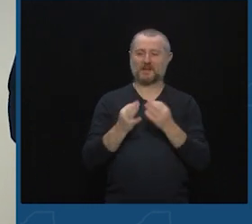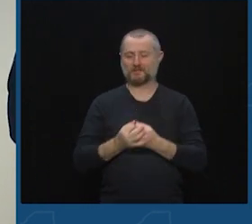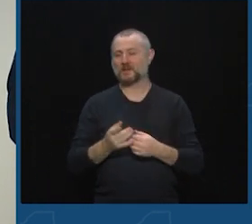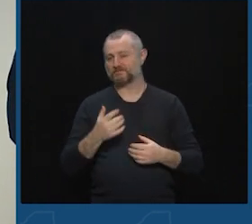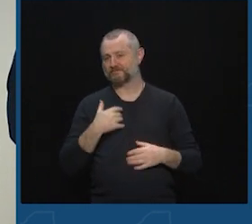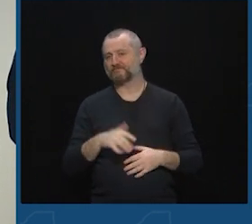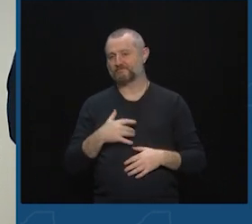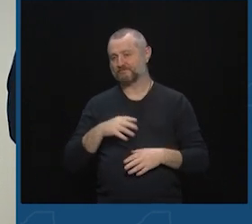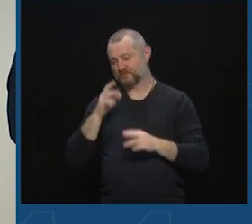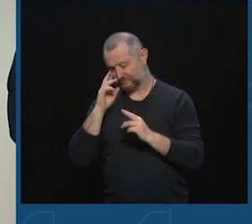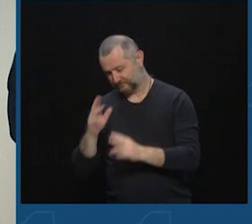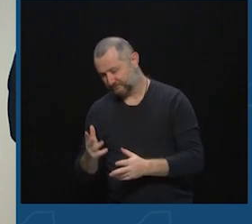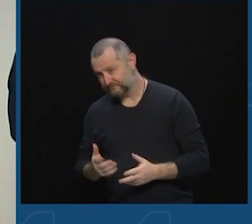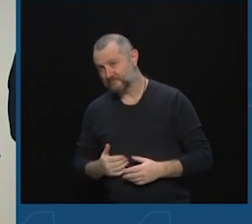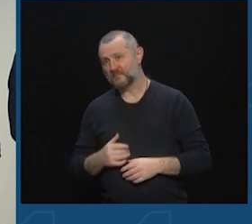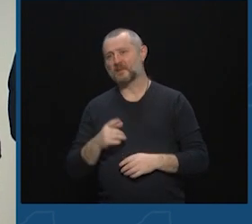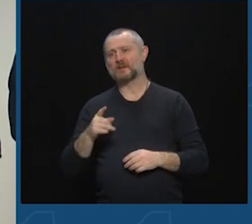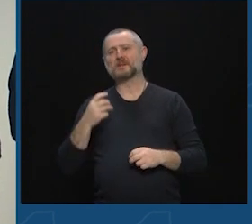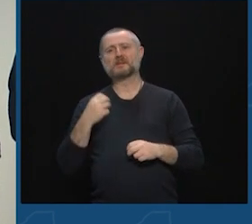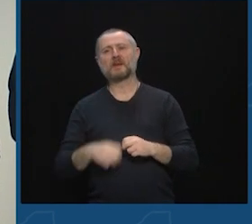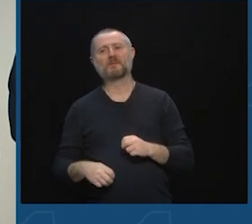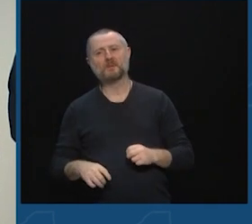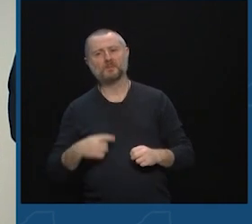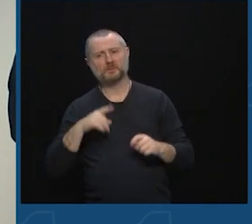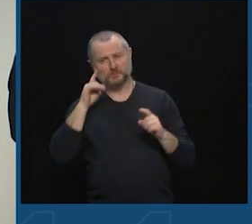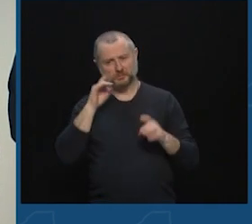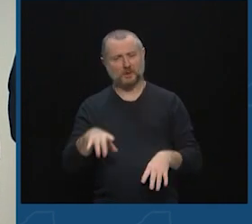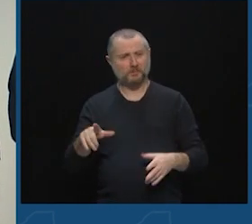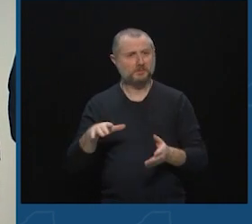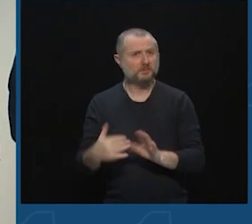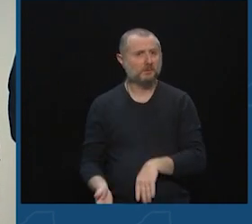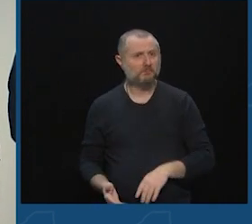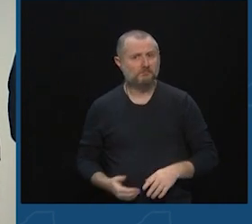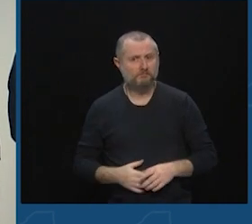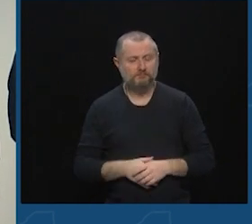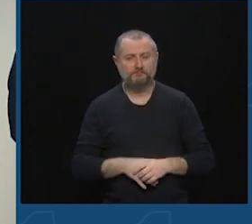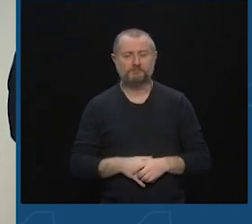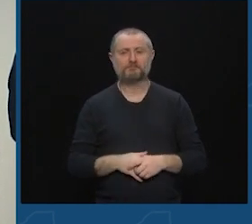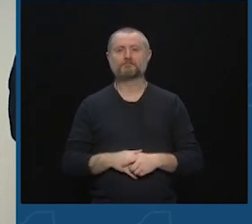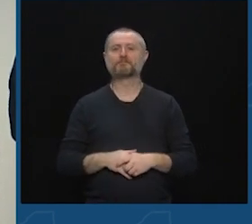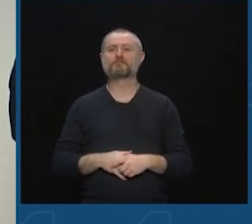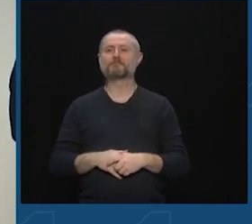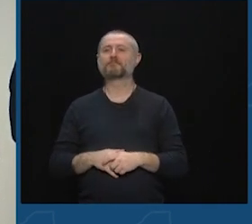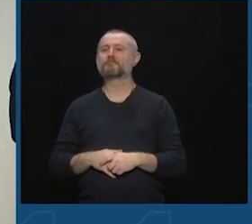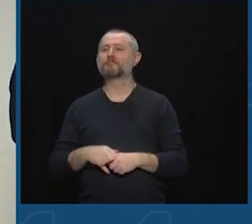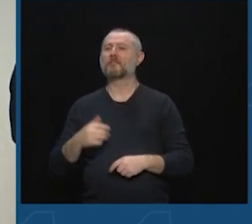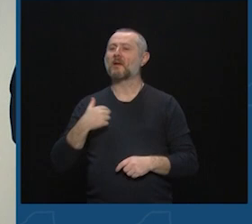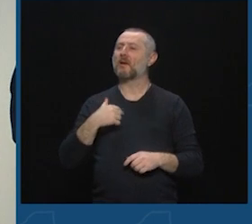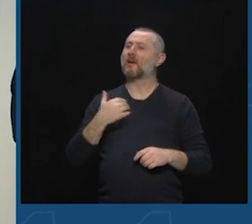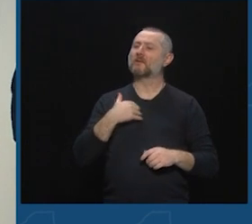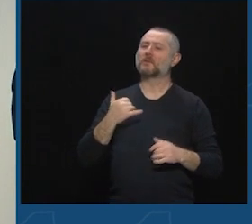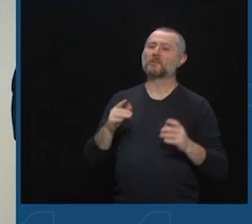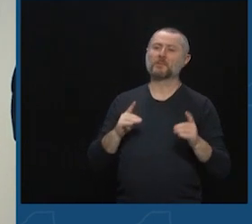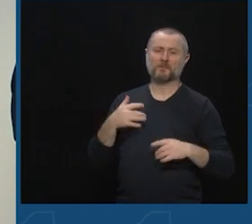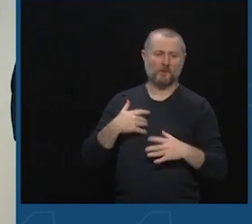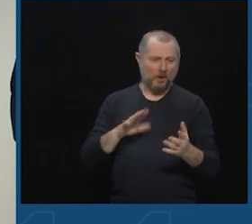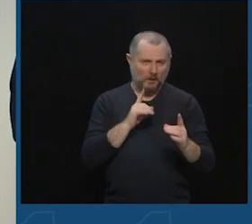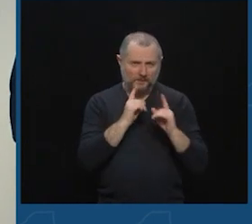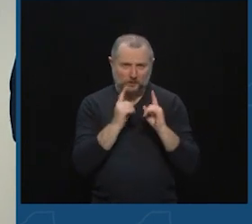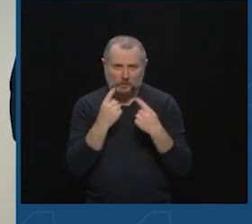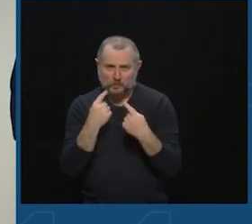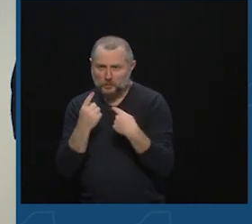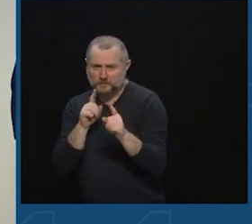condolence notes, and I know it was very hard and shocking for Dutchess County. And we have individuals who are being interviewed. There's a